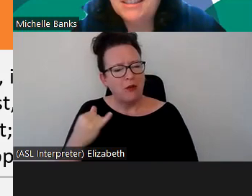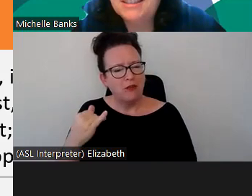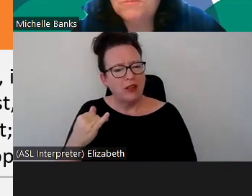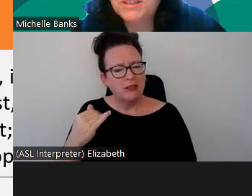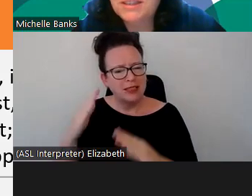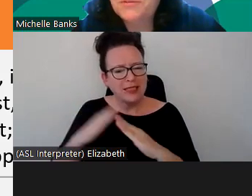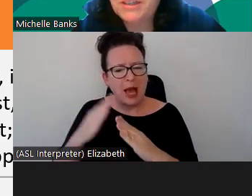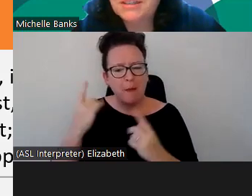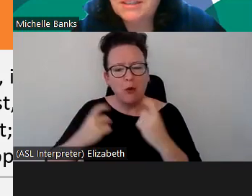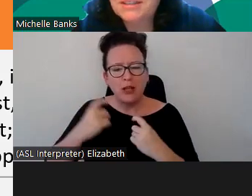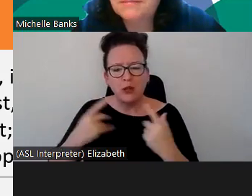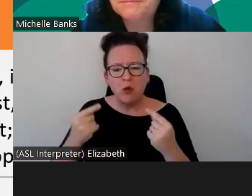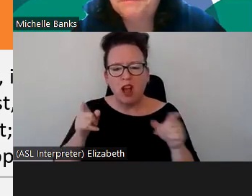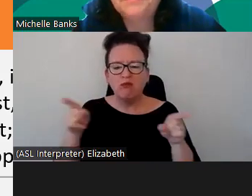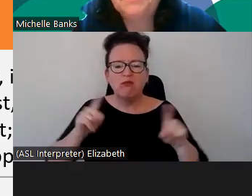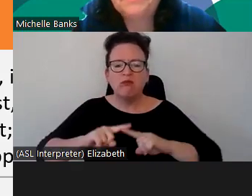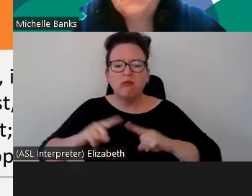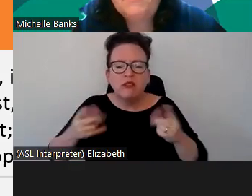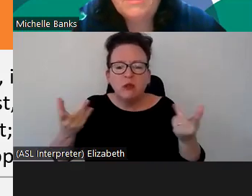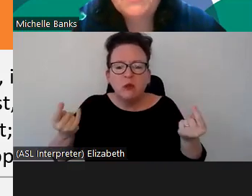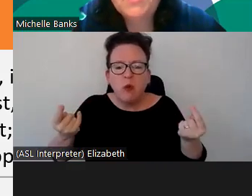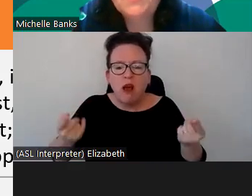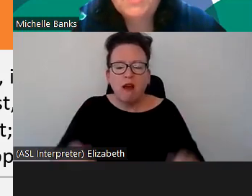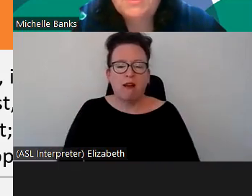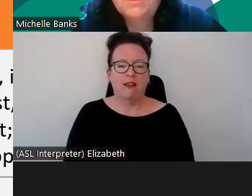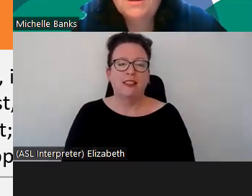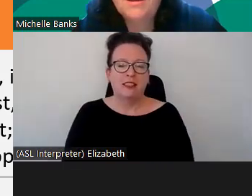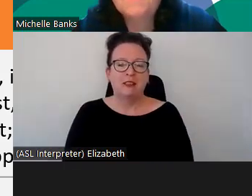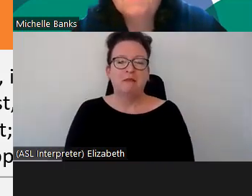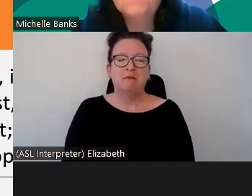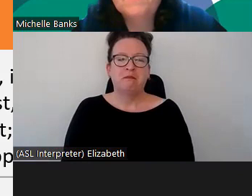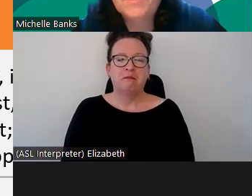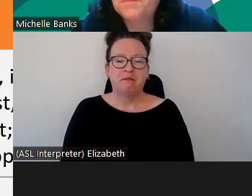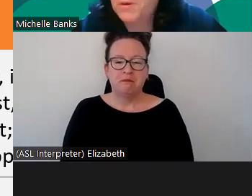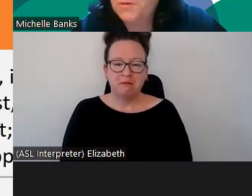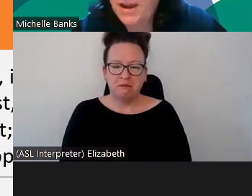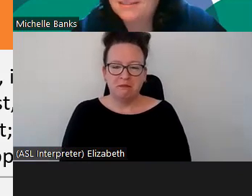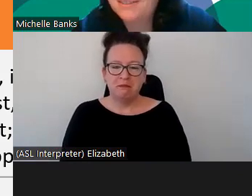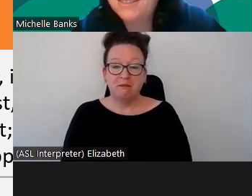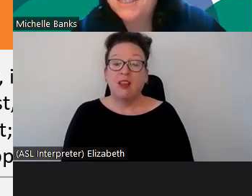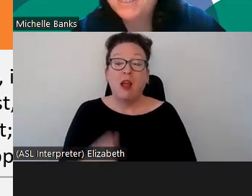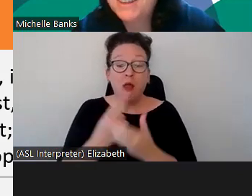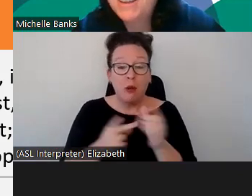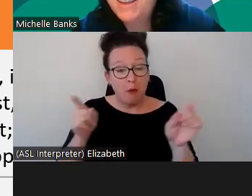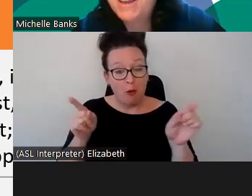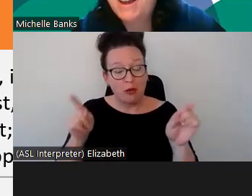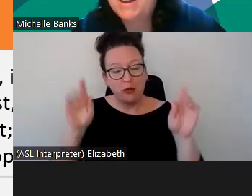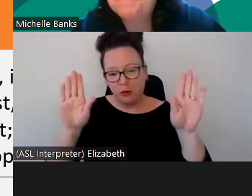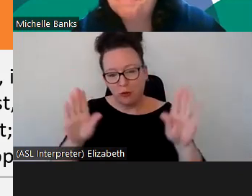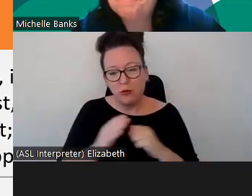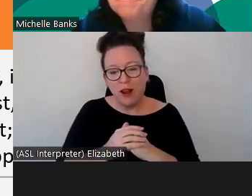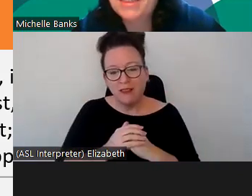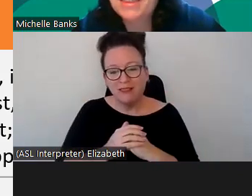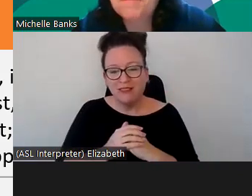lot is, what's the difference? So they're both great.